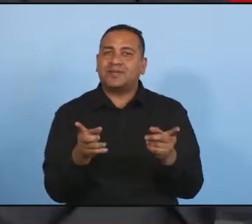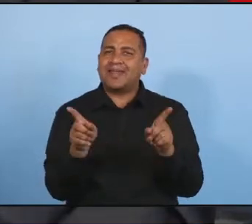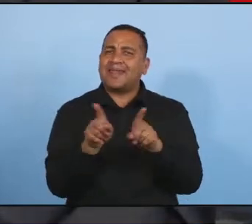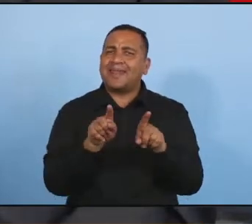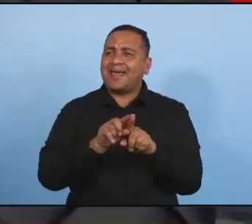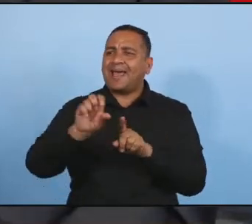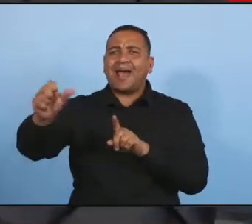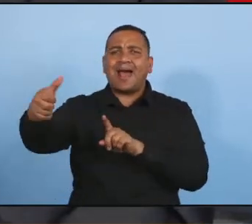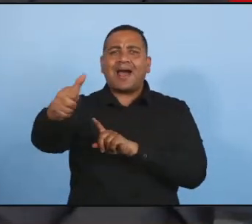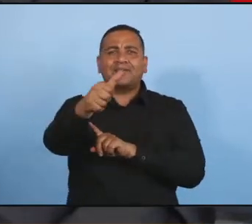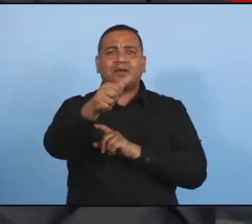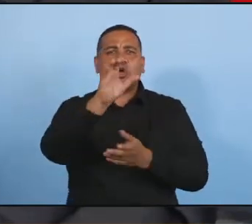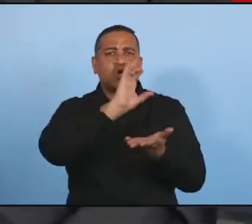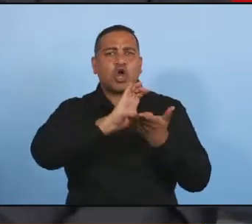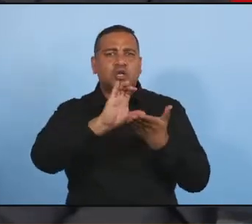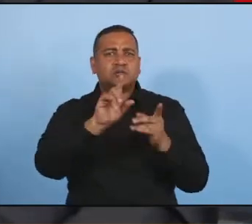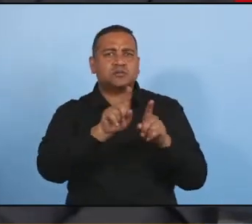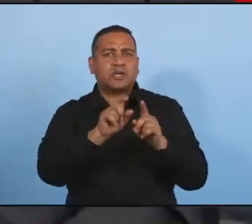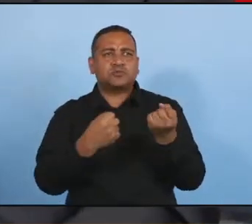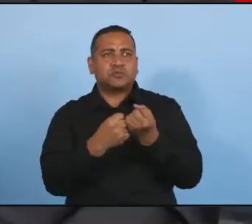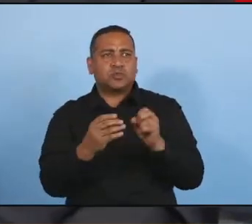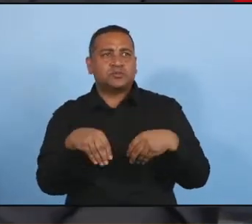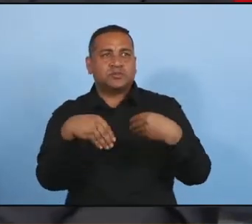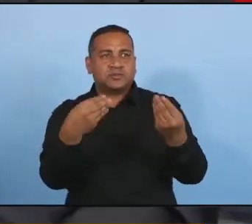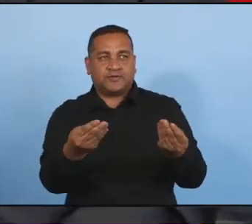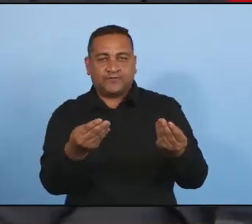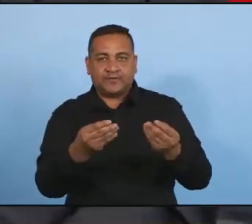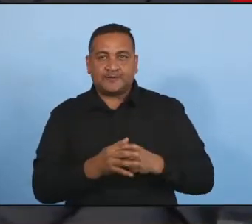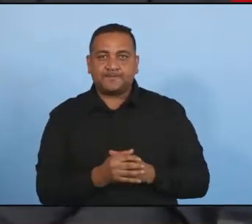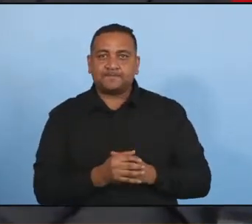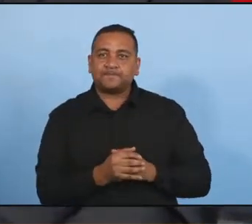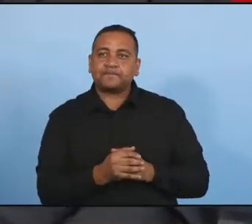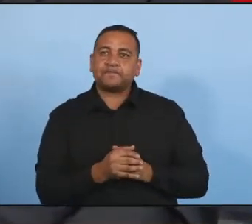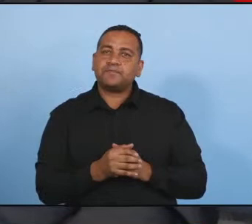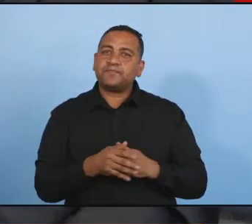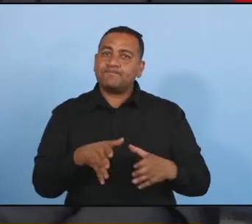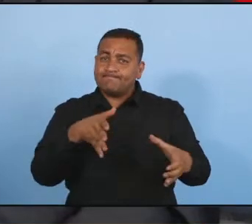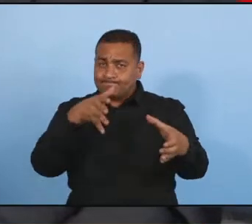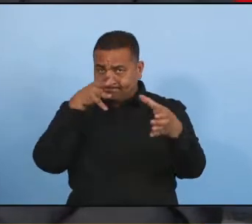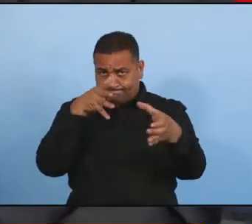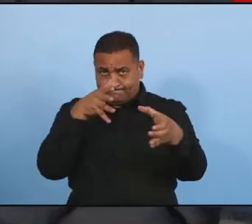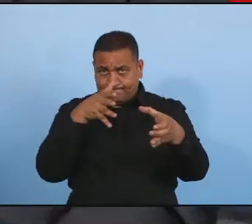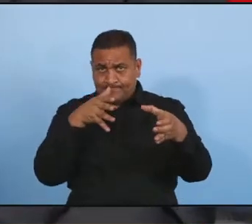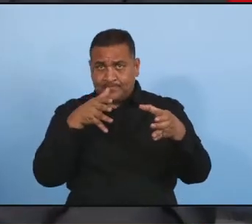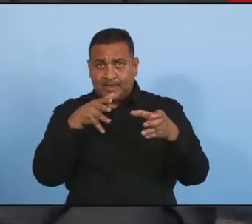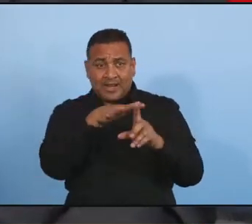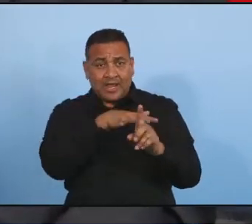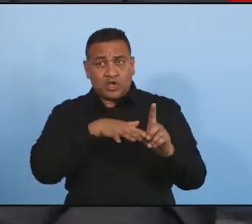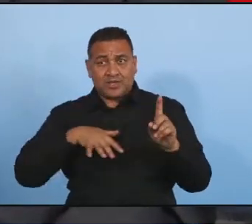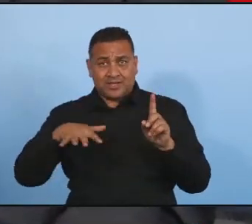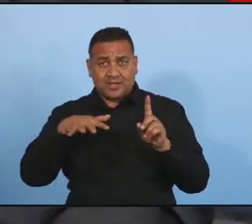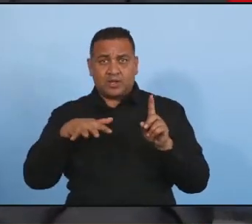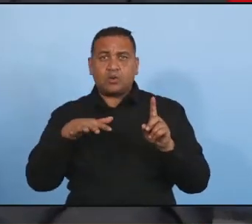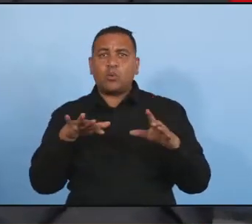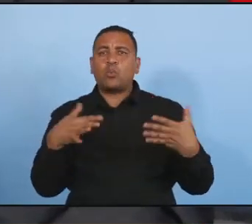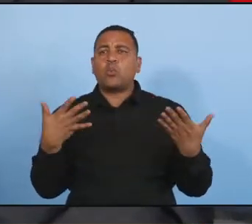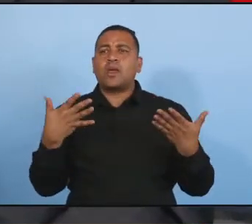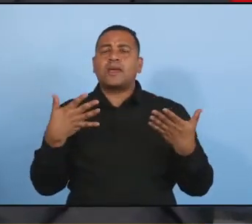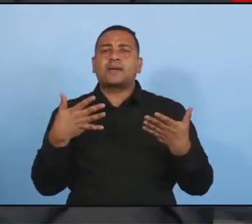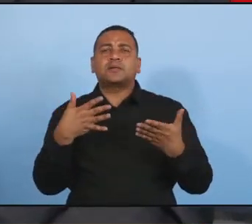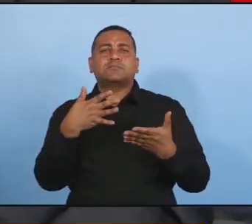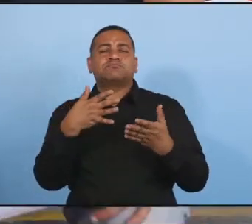and Northlink College offers expertise in the area of student support services.